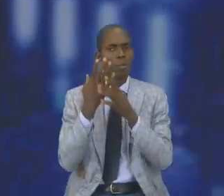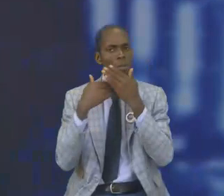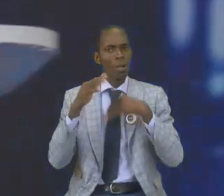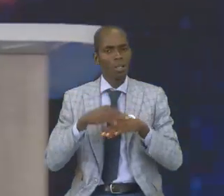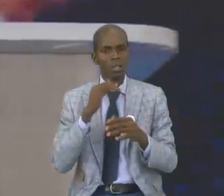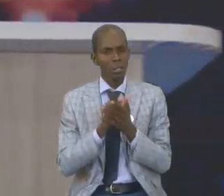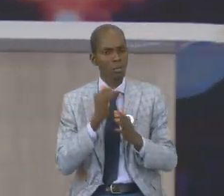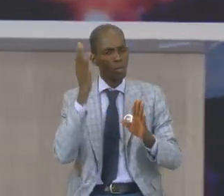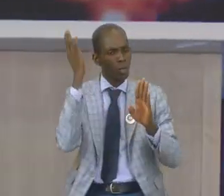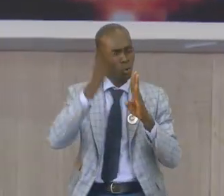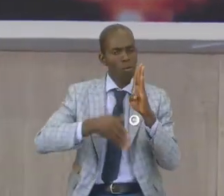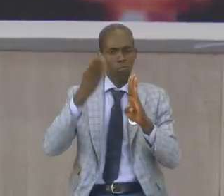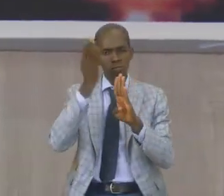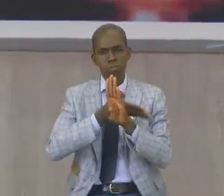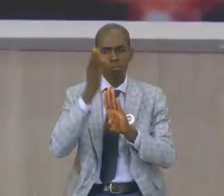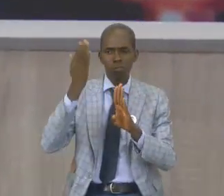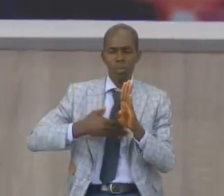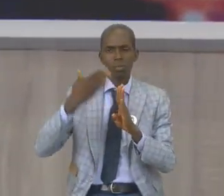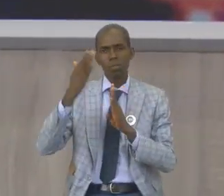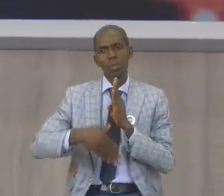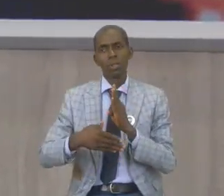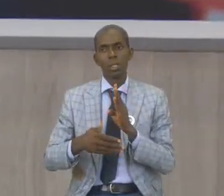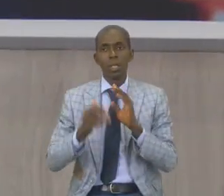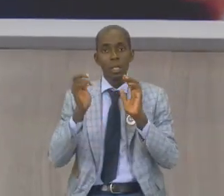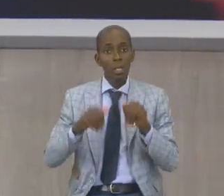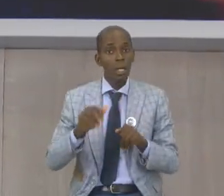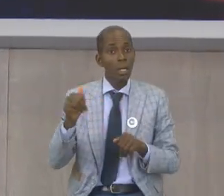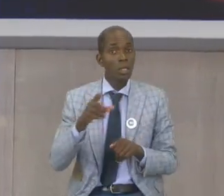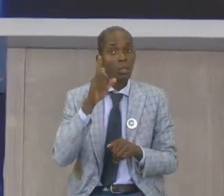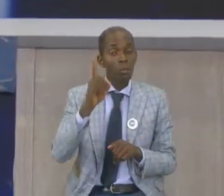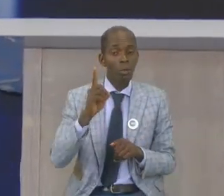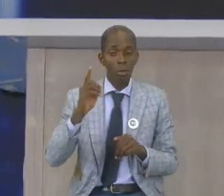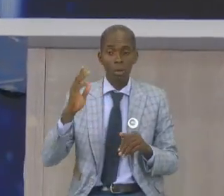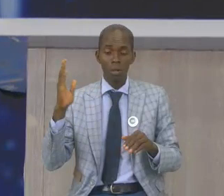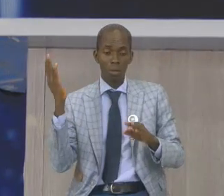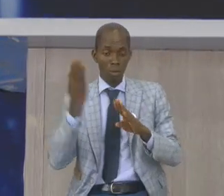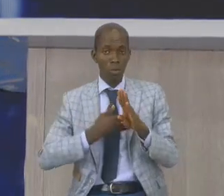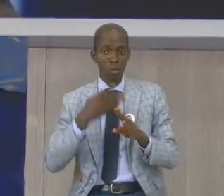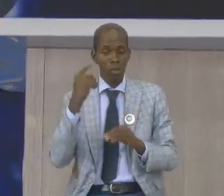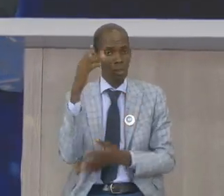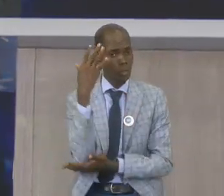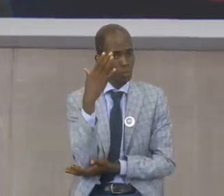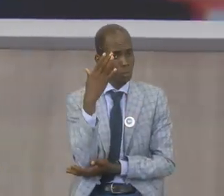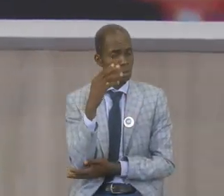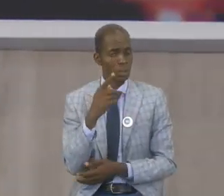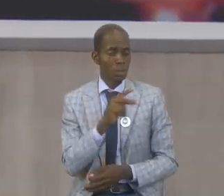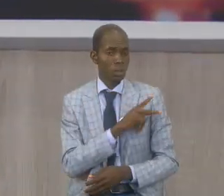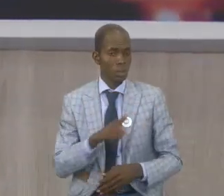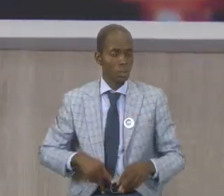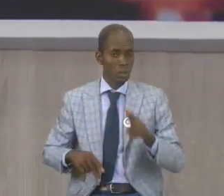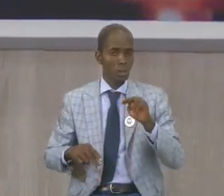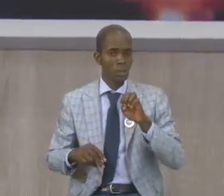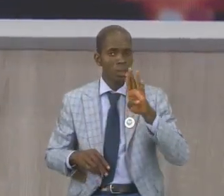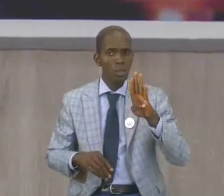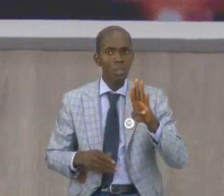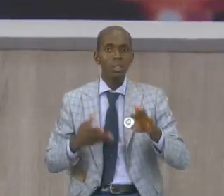it down. Could anybody ever cut down the tree, Nebuchadnezzar? There is one